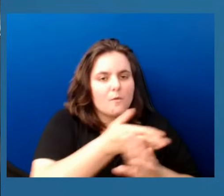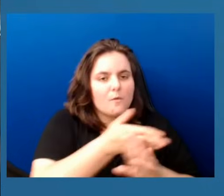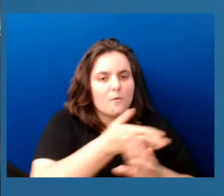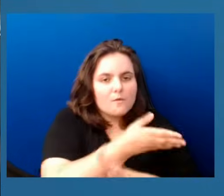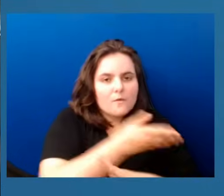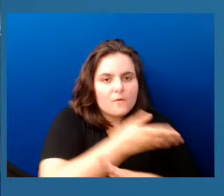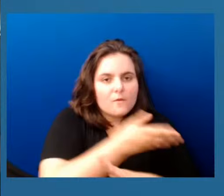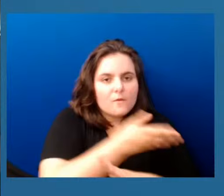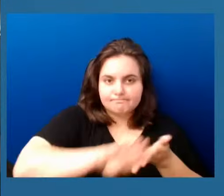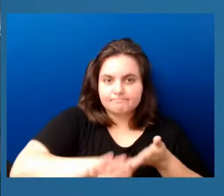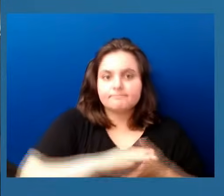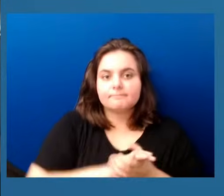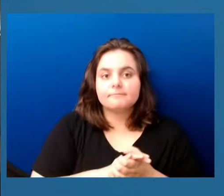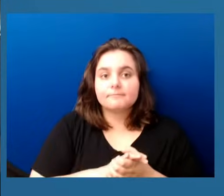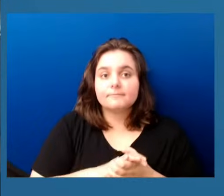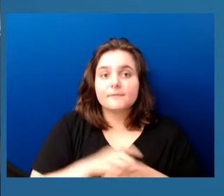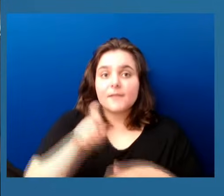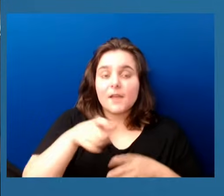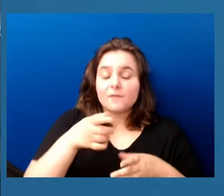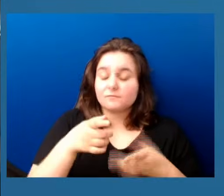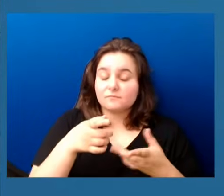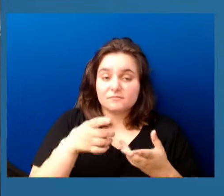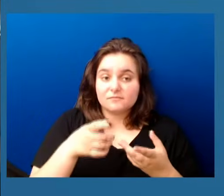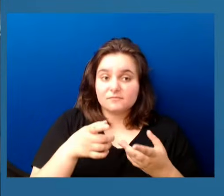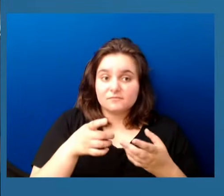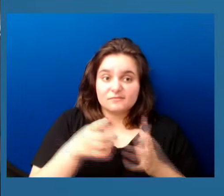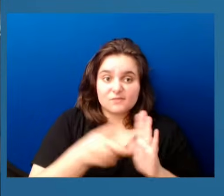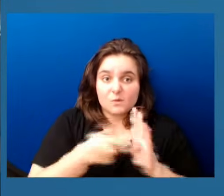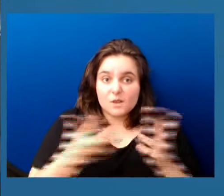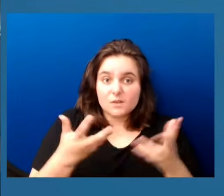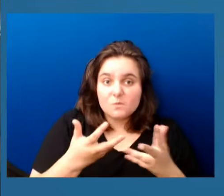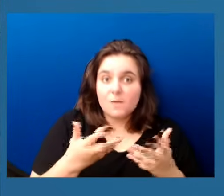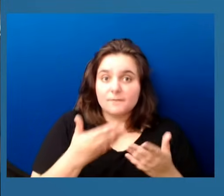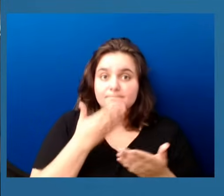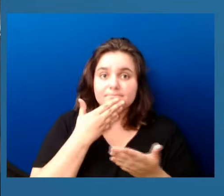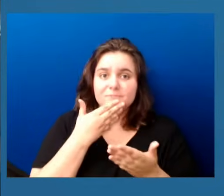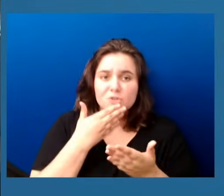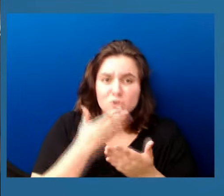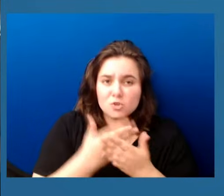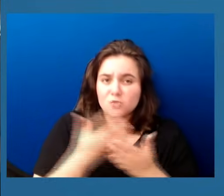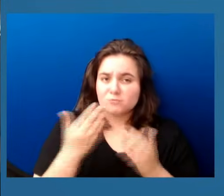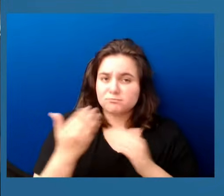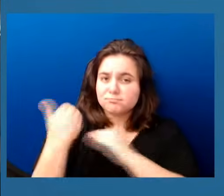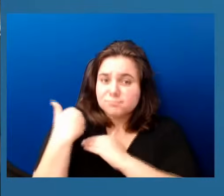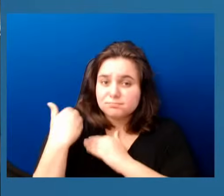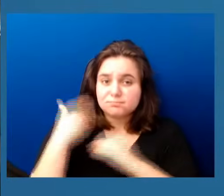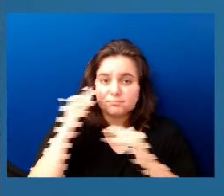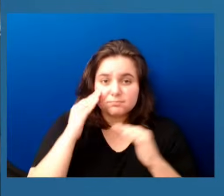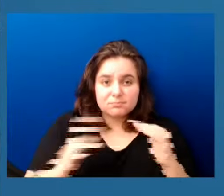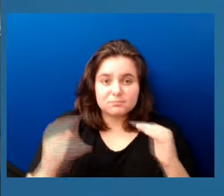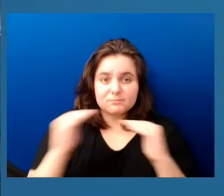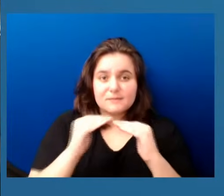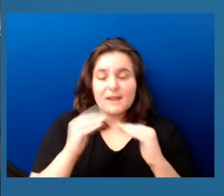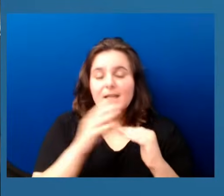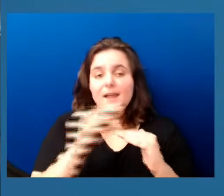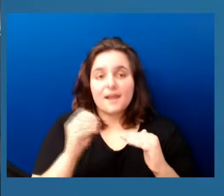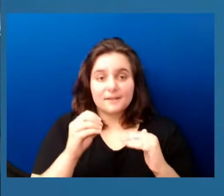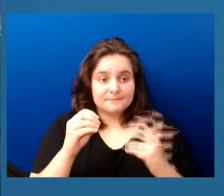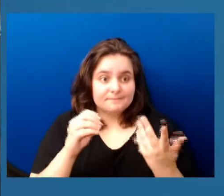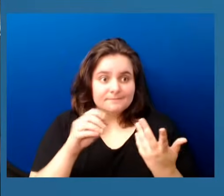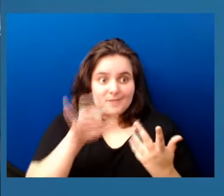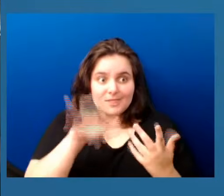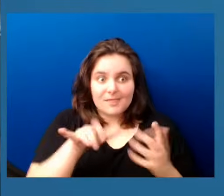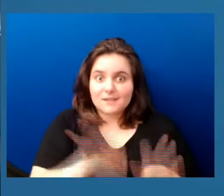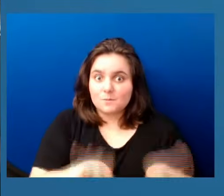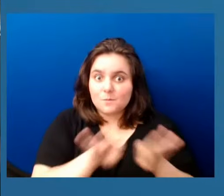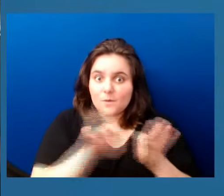due diligence, and collaboration, the cornerstone of any just prosecution. I have said this before, and I